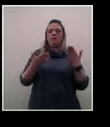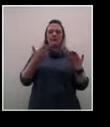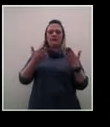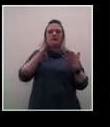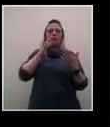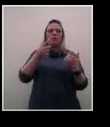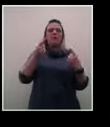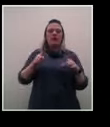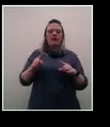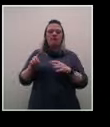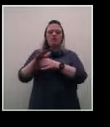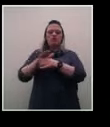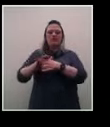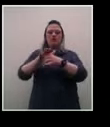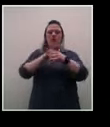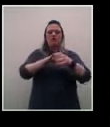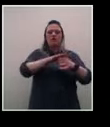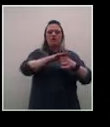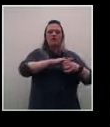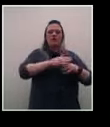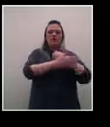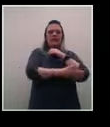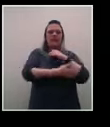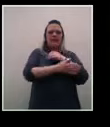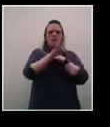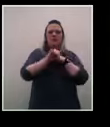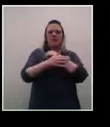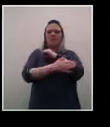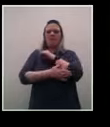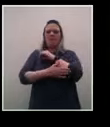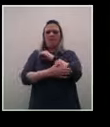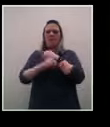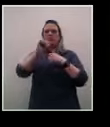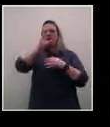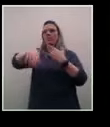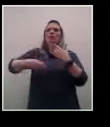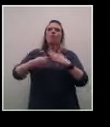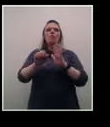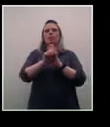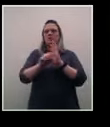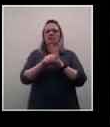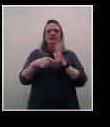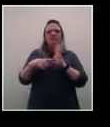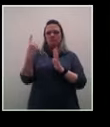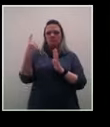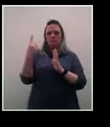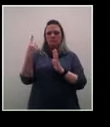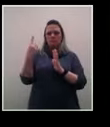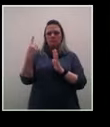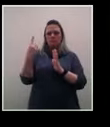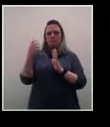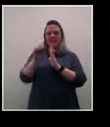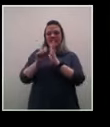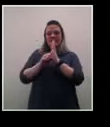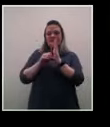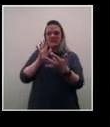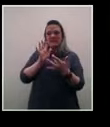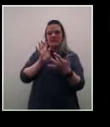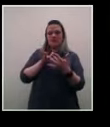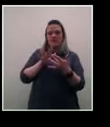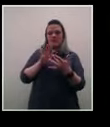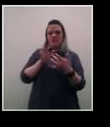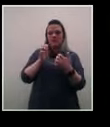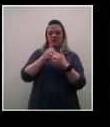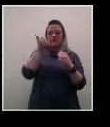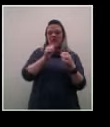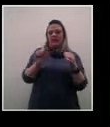a regional base than a county by county or necessarily an entire state. Has the state been in contact with any